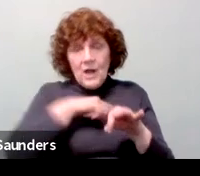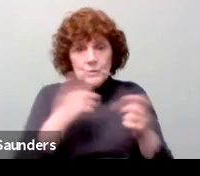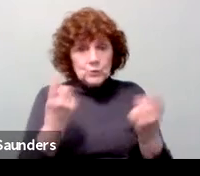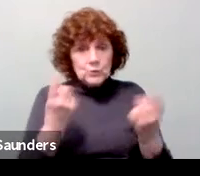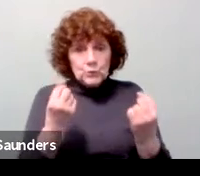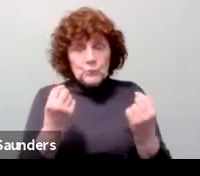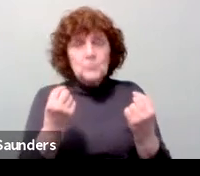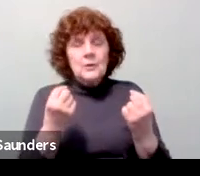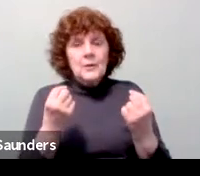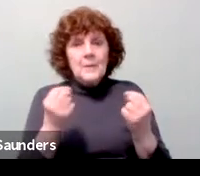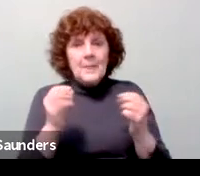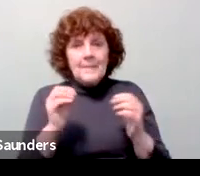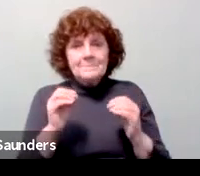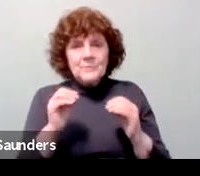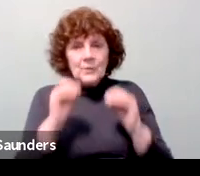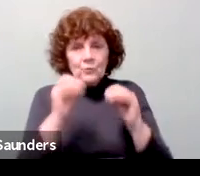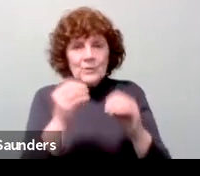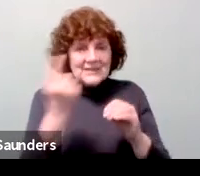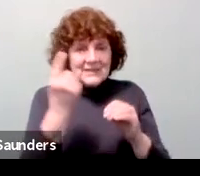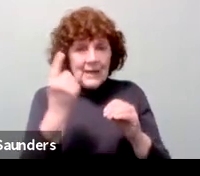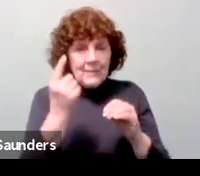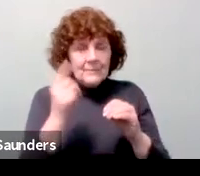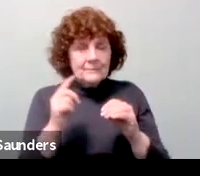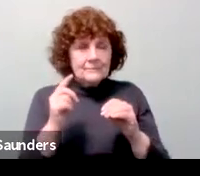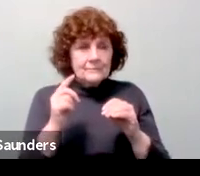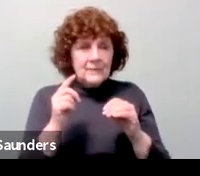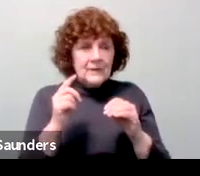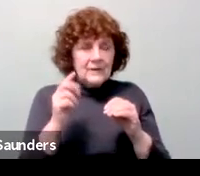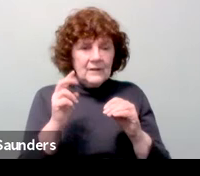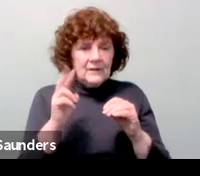some version, and this is one of our simple recommendations,